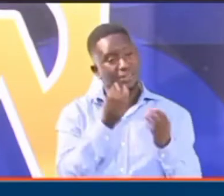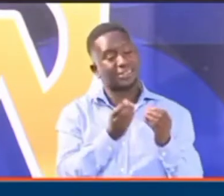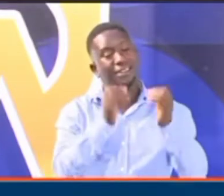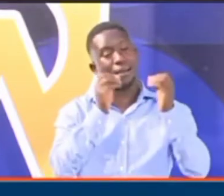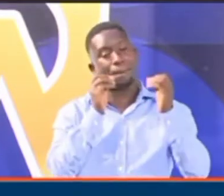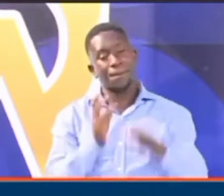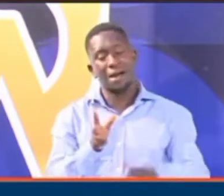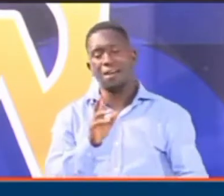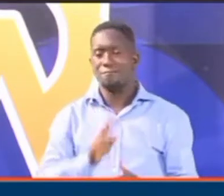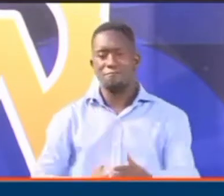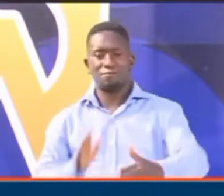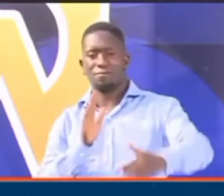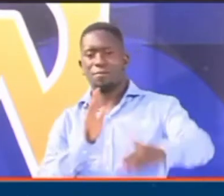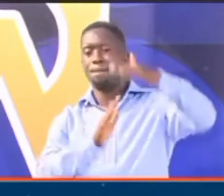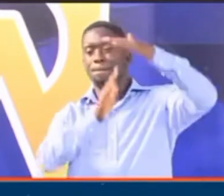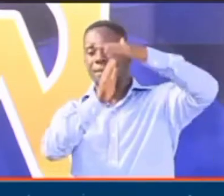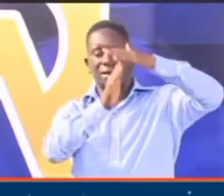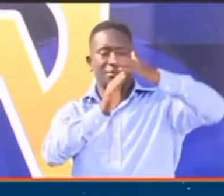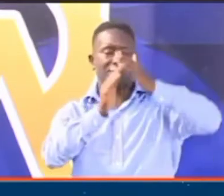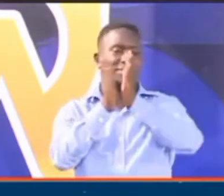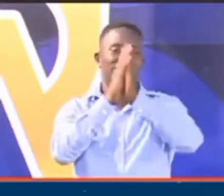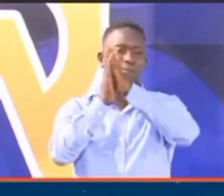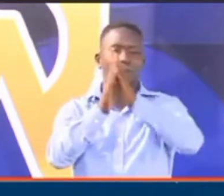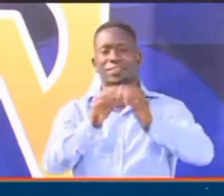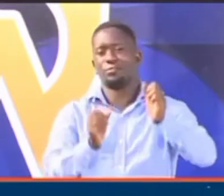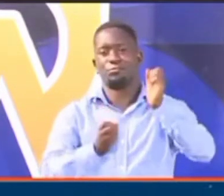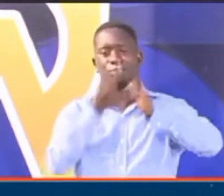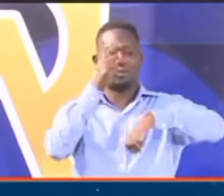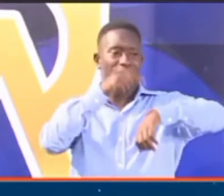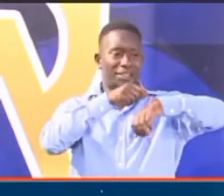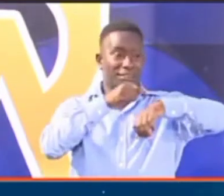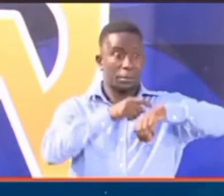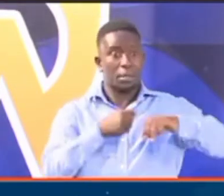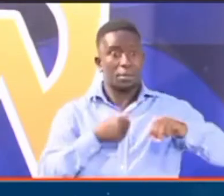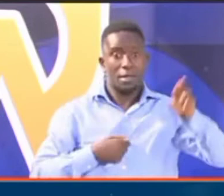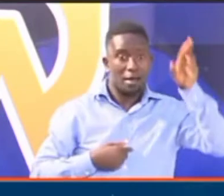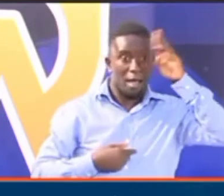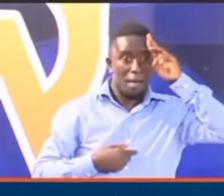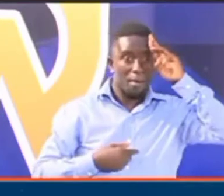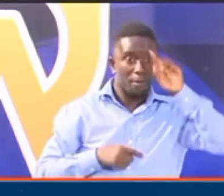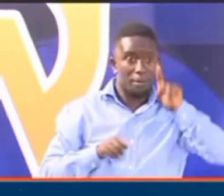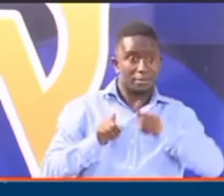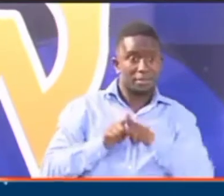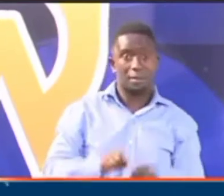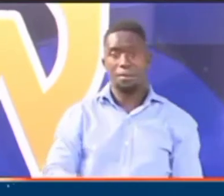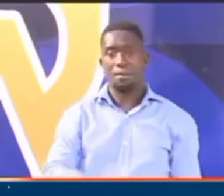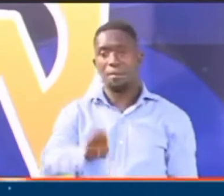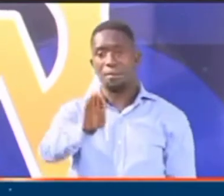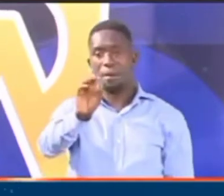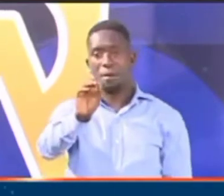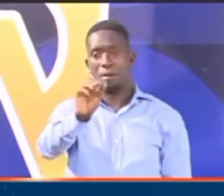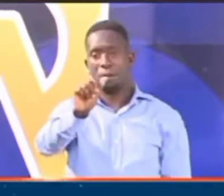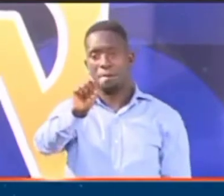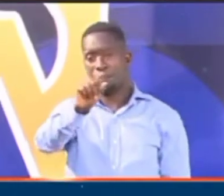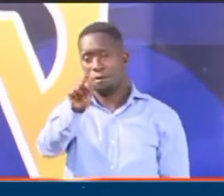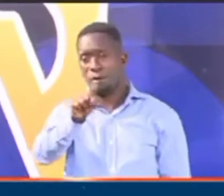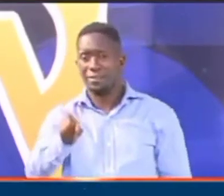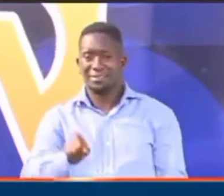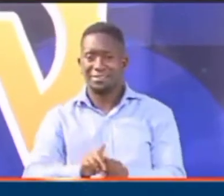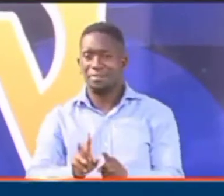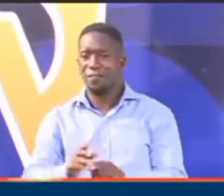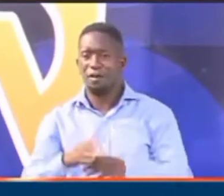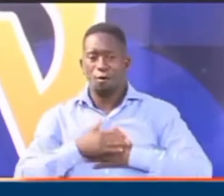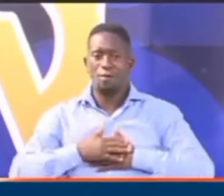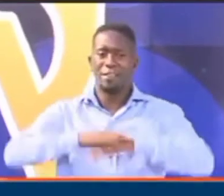and have your story dumped over 12 times. I remember Boaz owing the entire team over and over again with